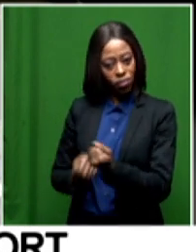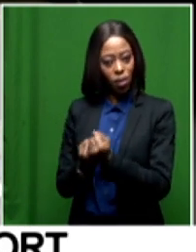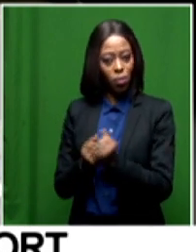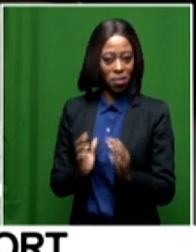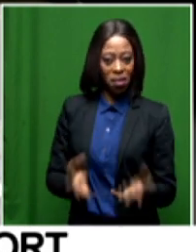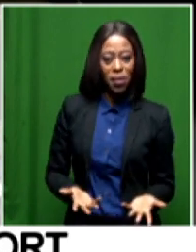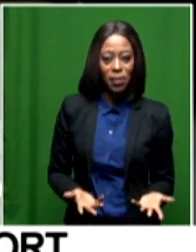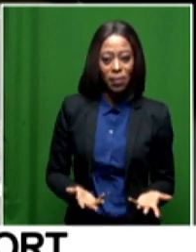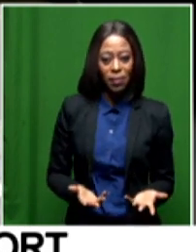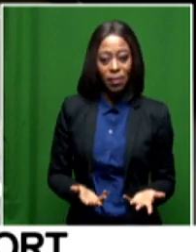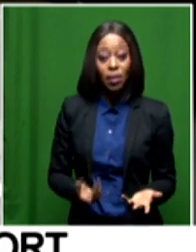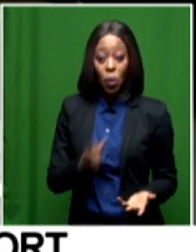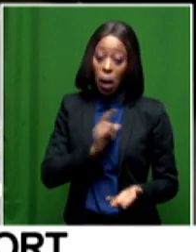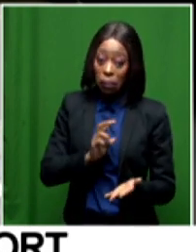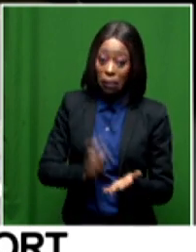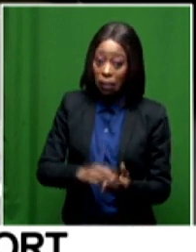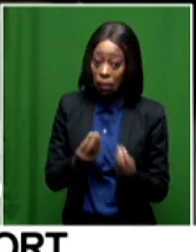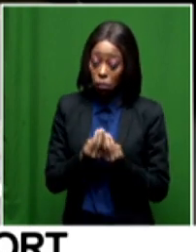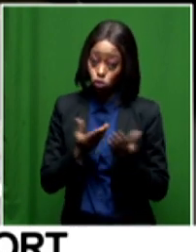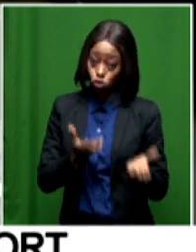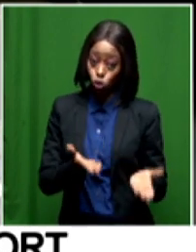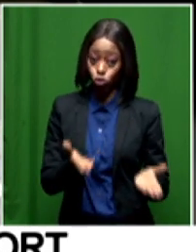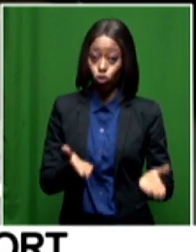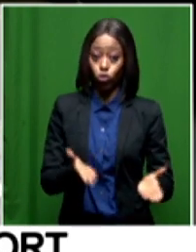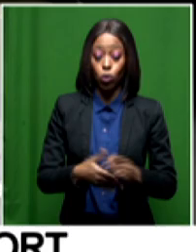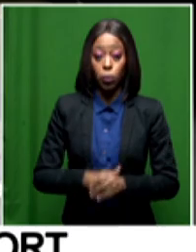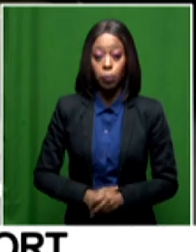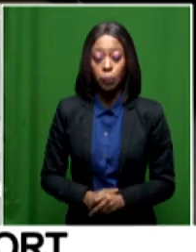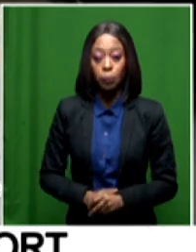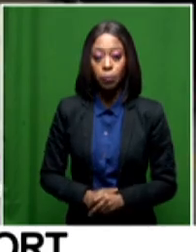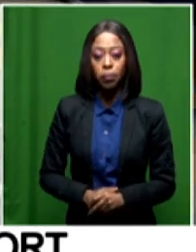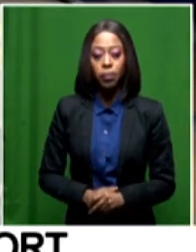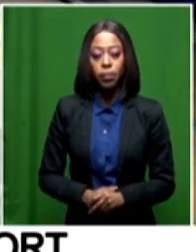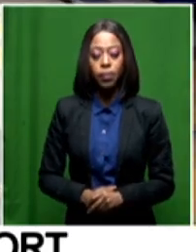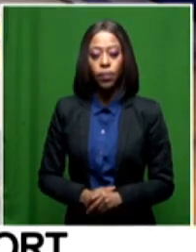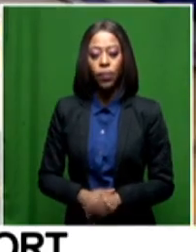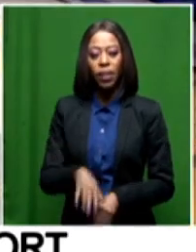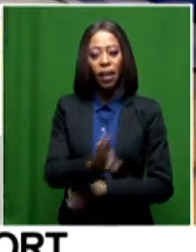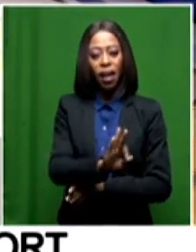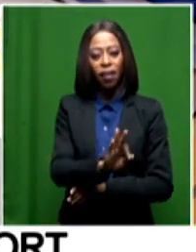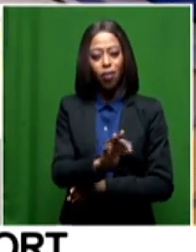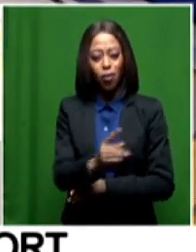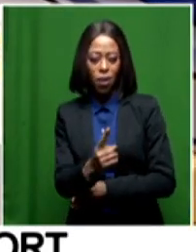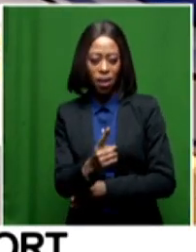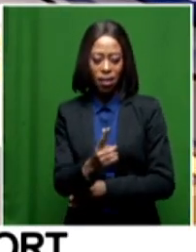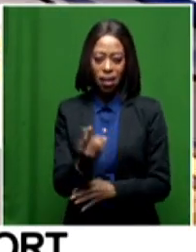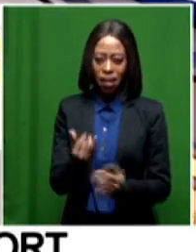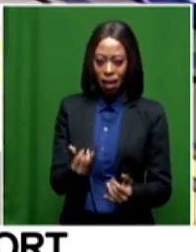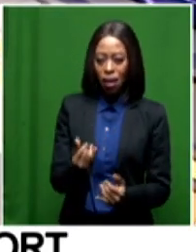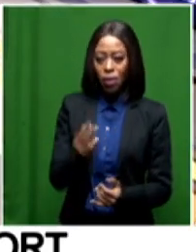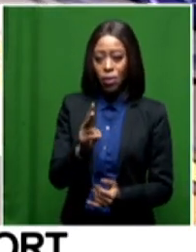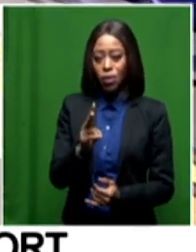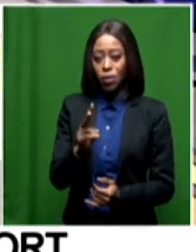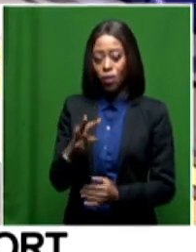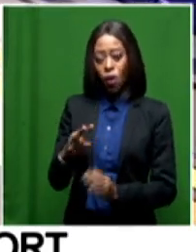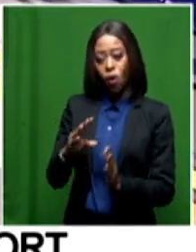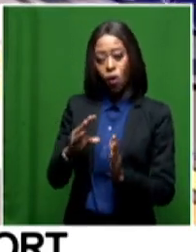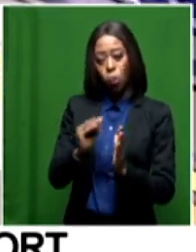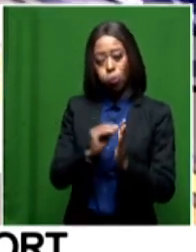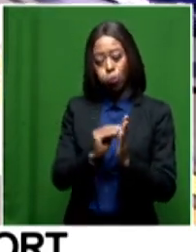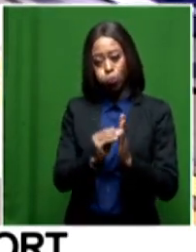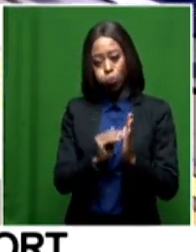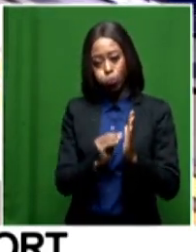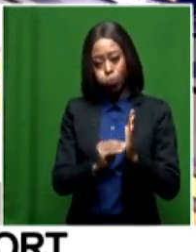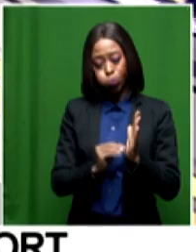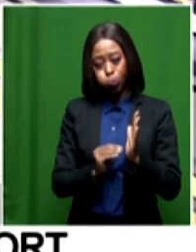something that we really, really need. Indeed, and when we look at how Formula One is looking at having a 24-race calendar, of course,